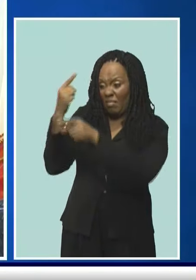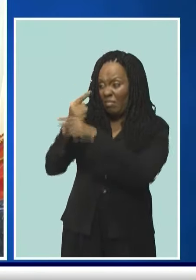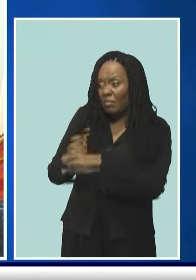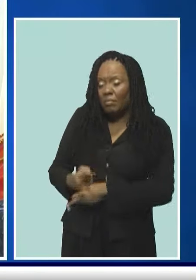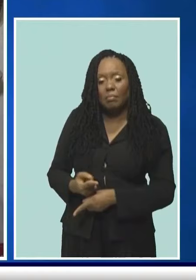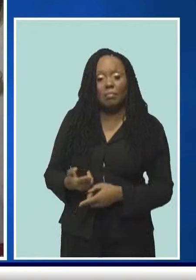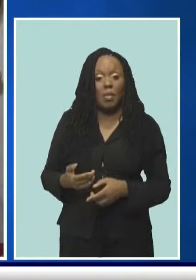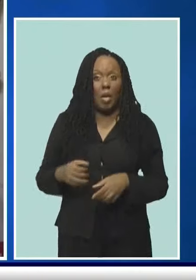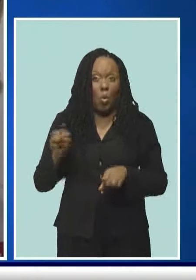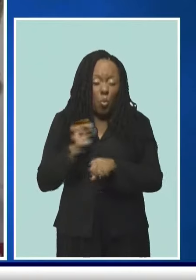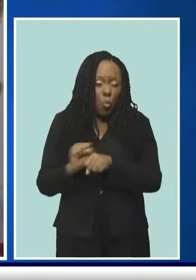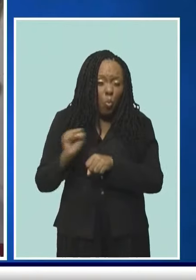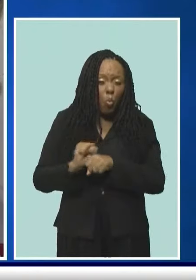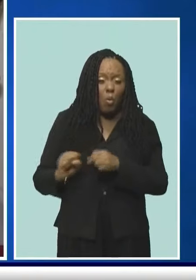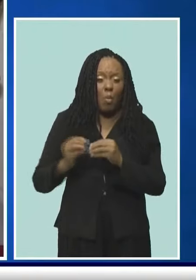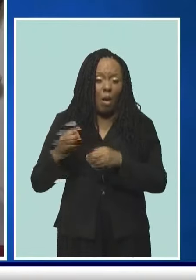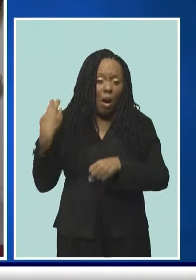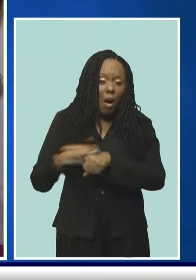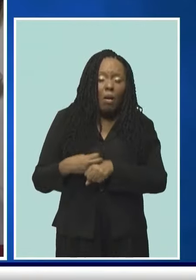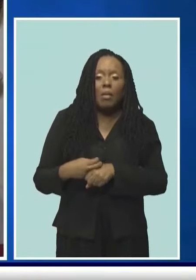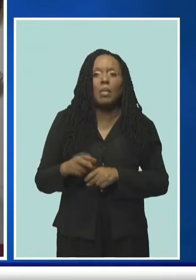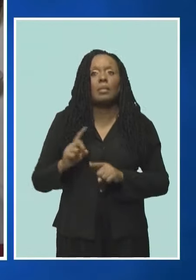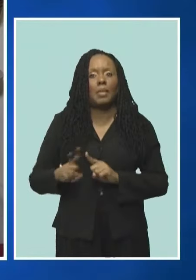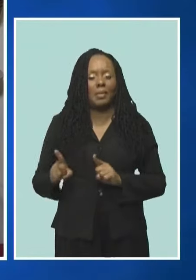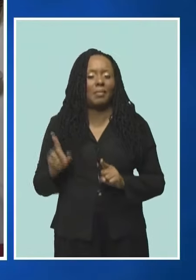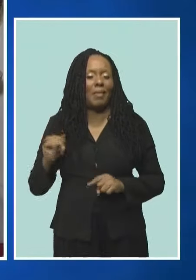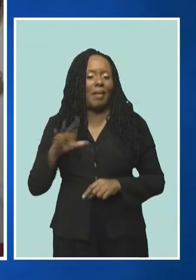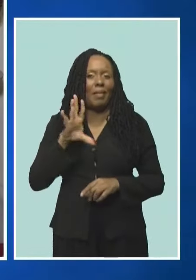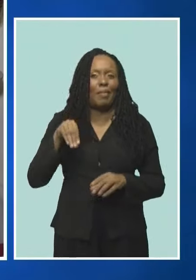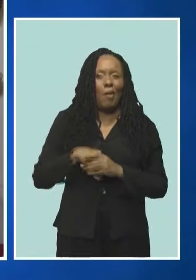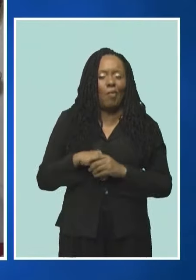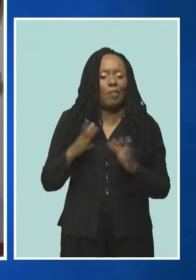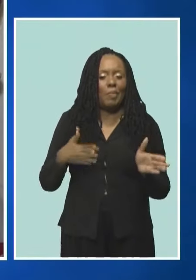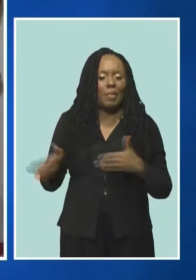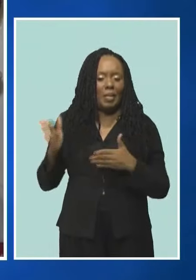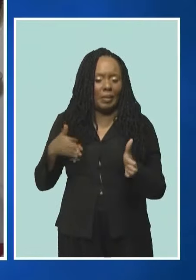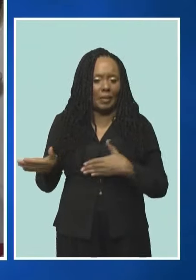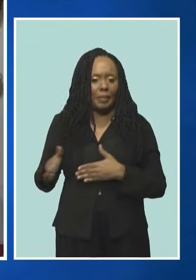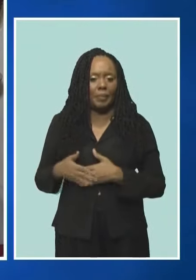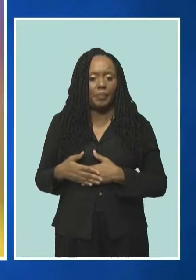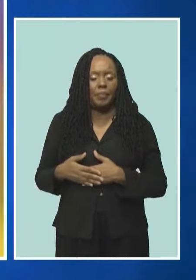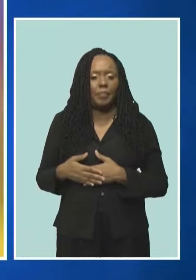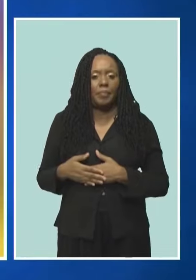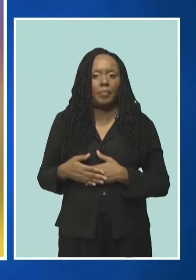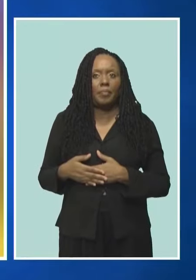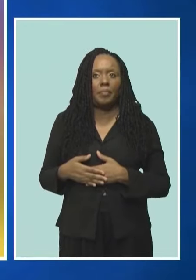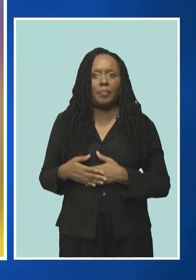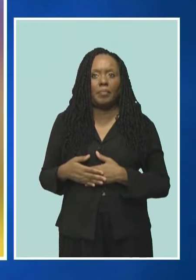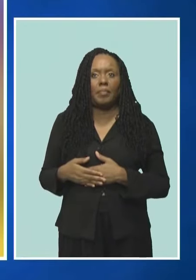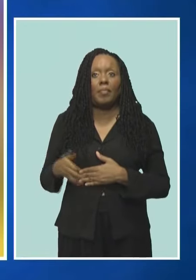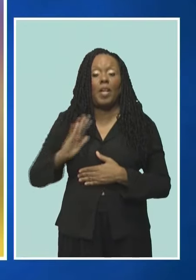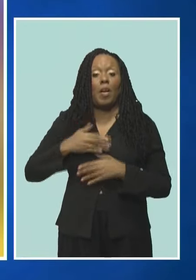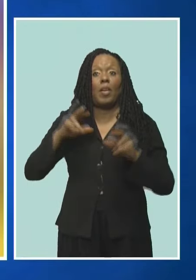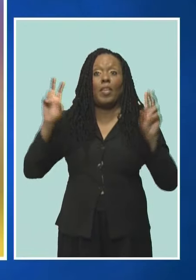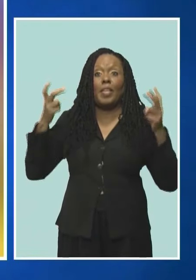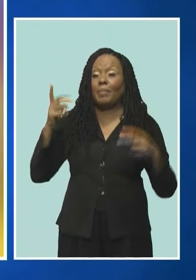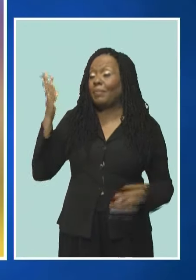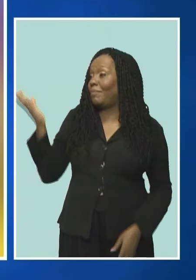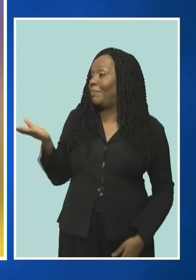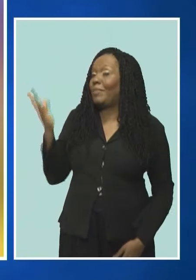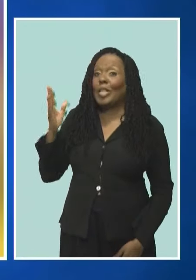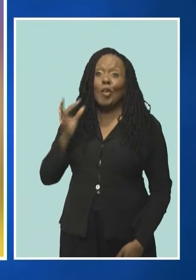harder, but that is all a part of the game. Our theme for 2024 is fruit snack. We are actually